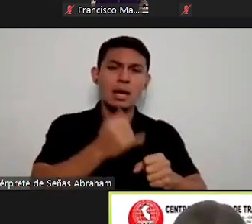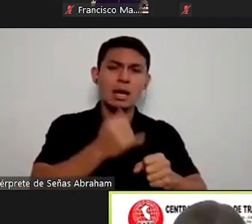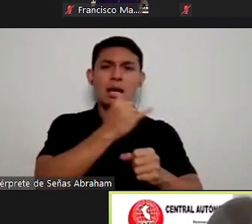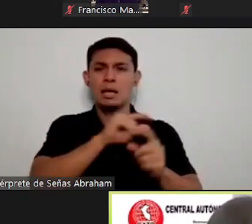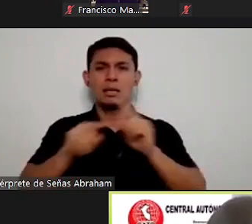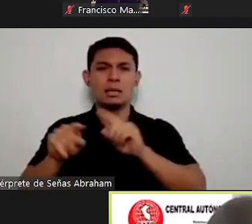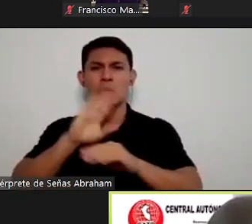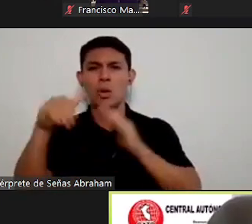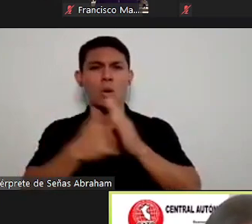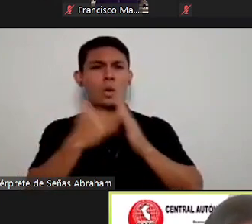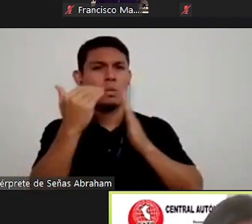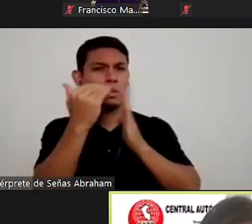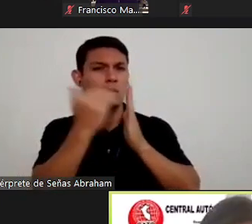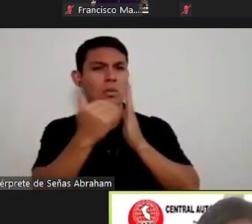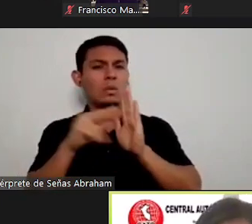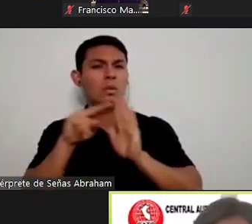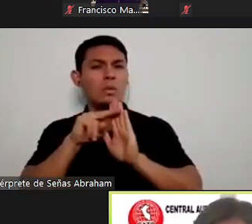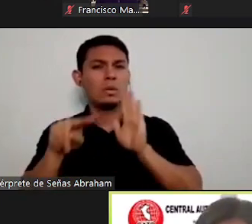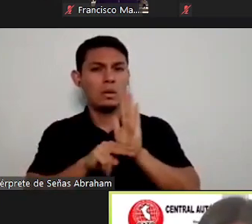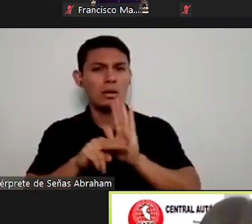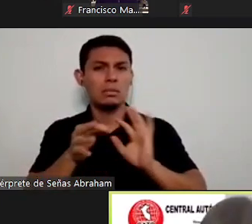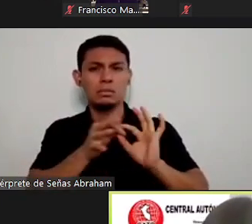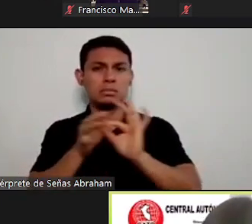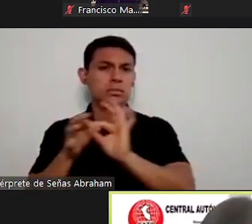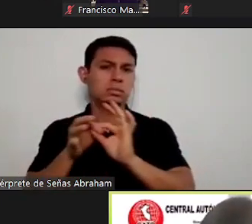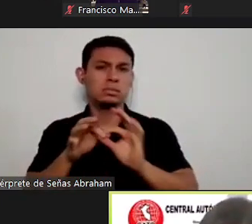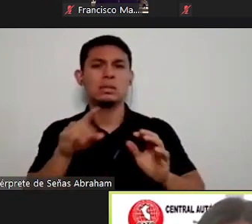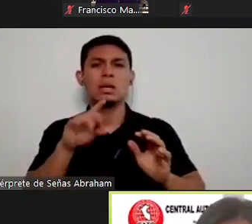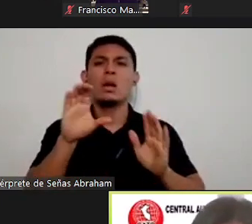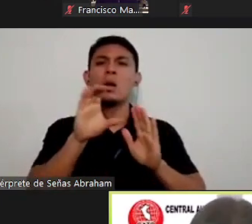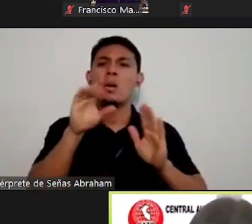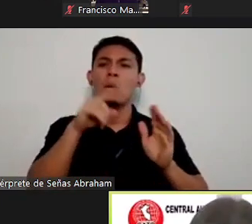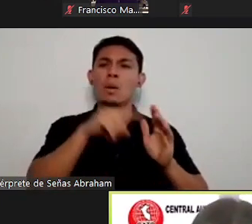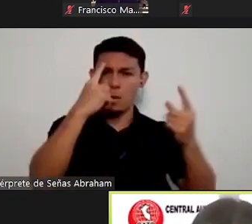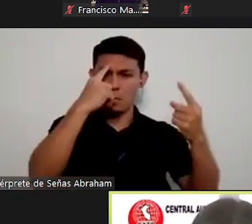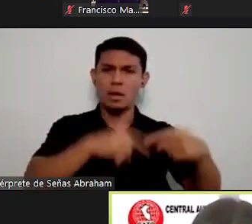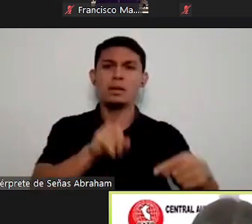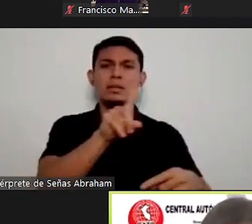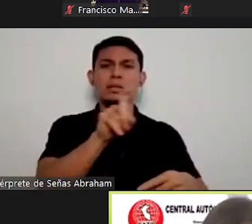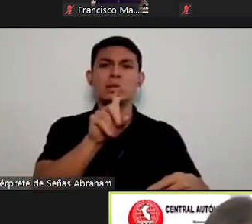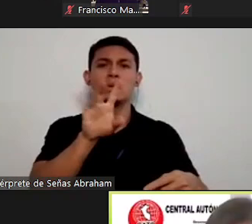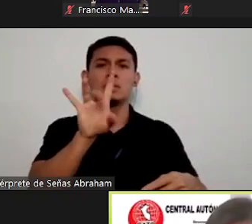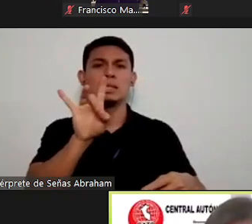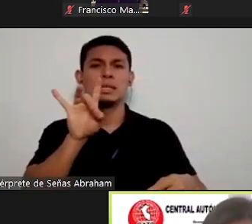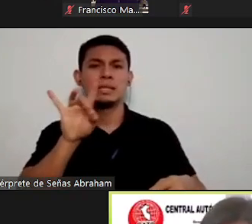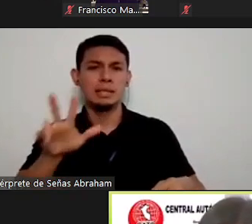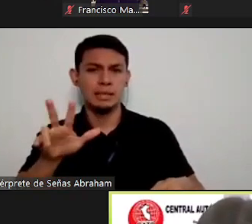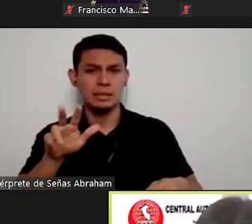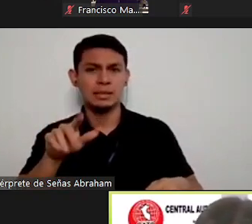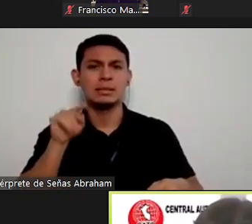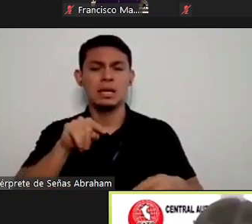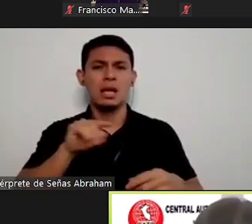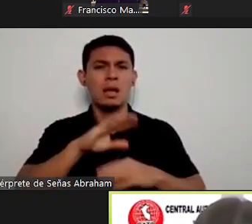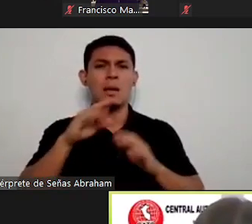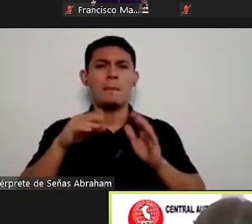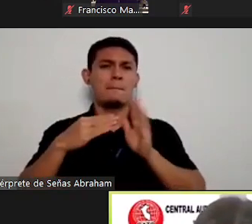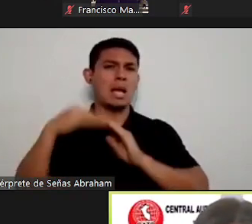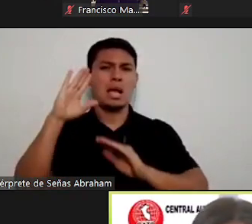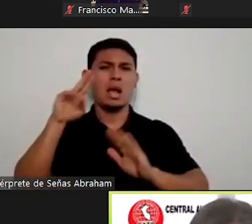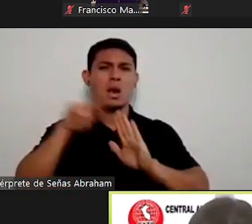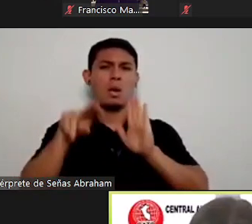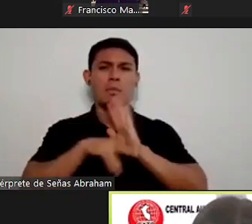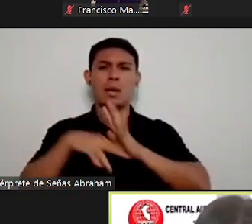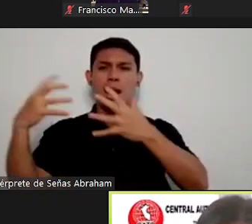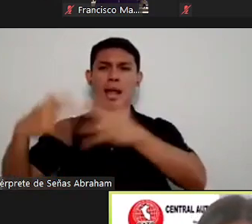and when it comes to termination there are certain rules that come within this agreement of 183 but we believe there should be